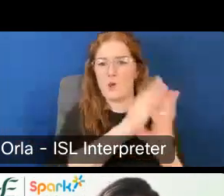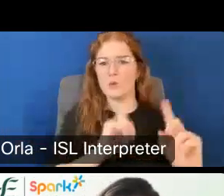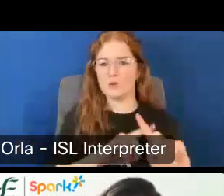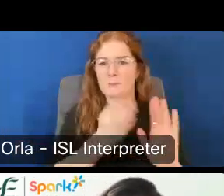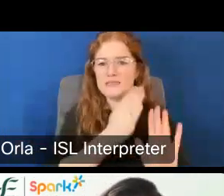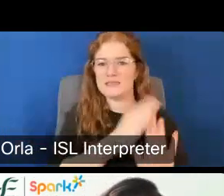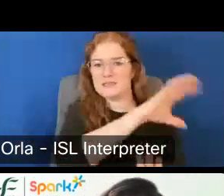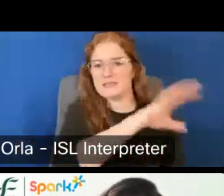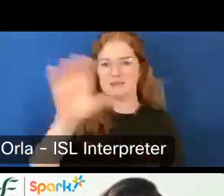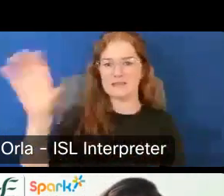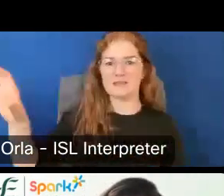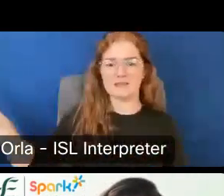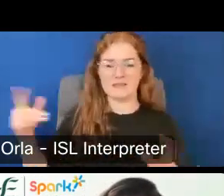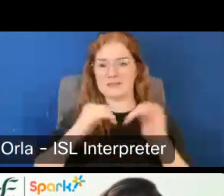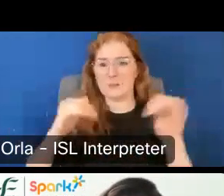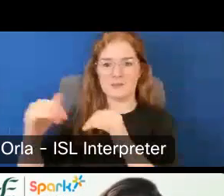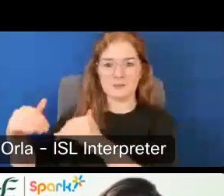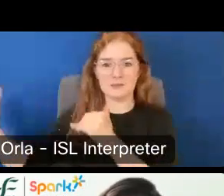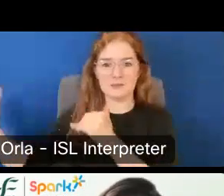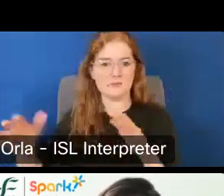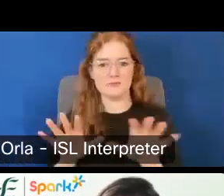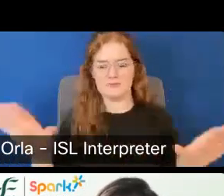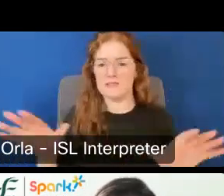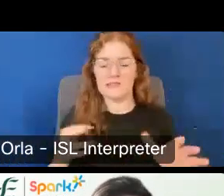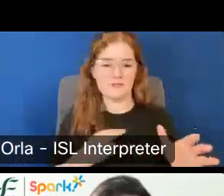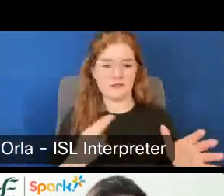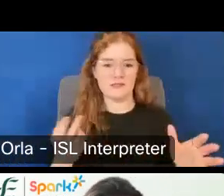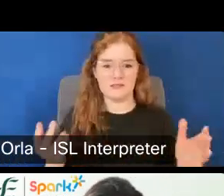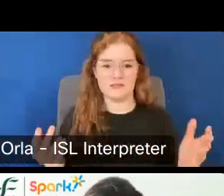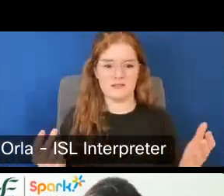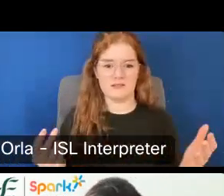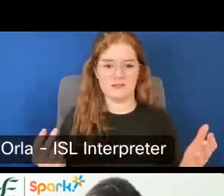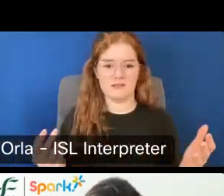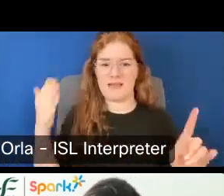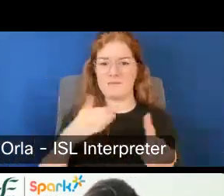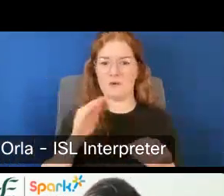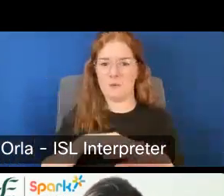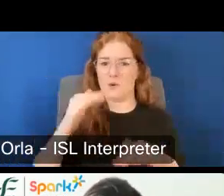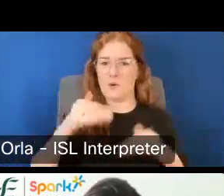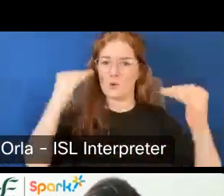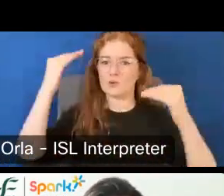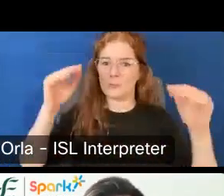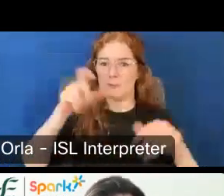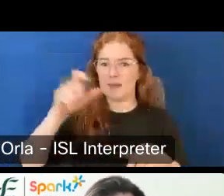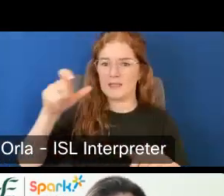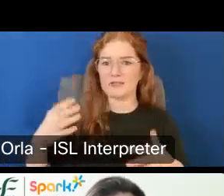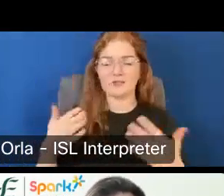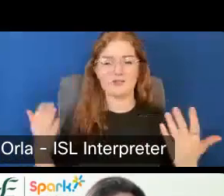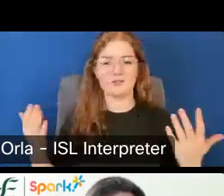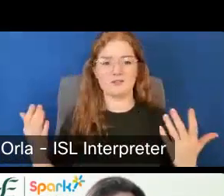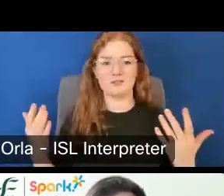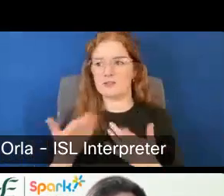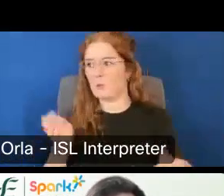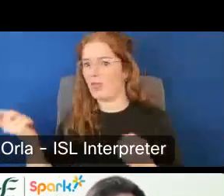and it was obviously, aimed at an older cohort of patients or service users